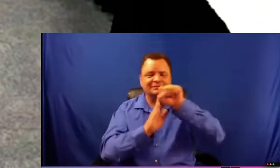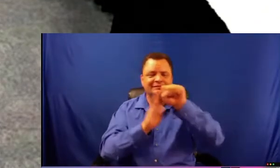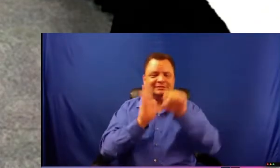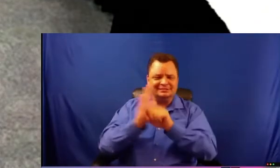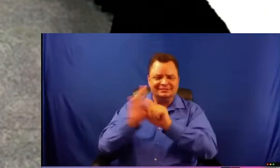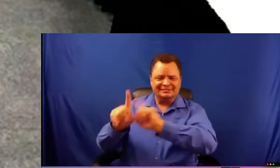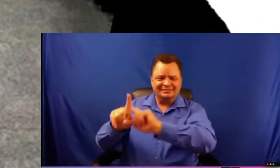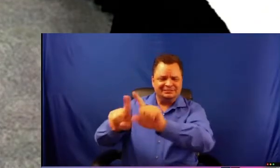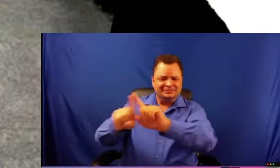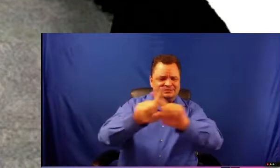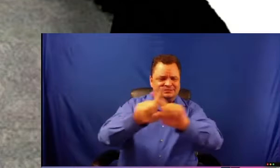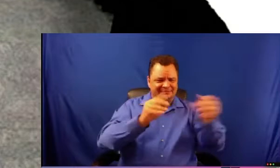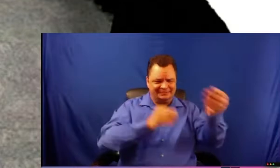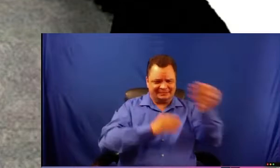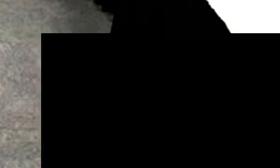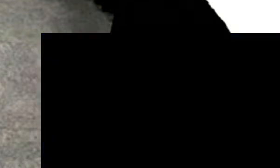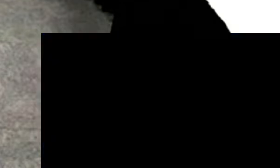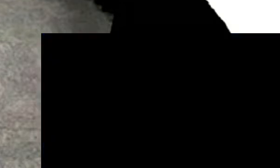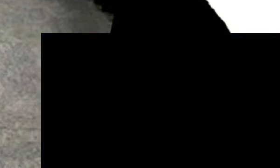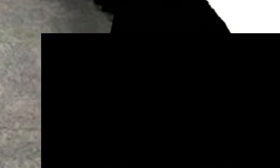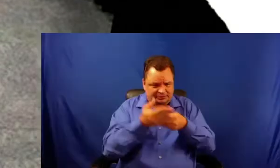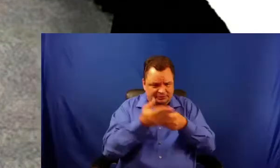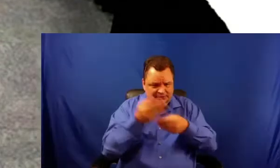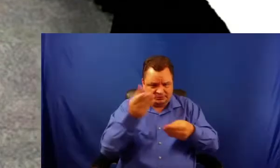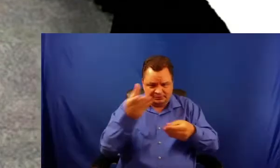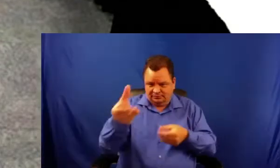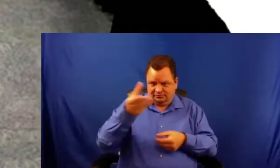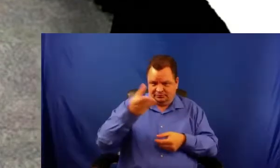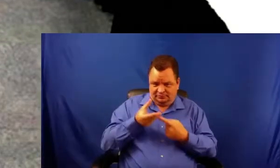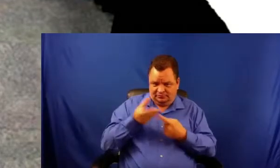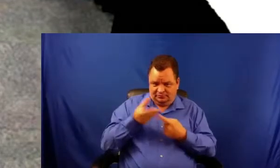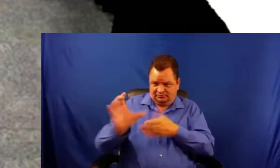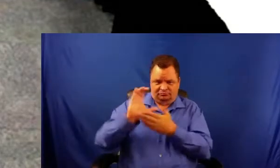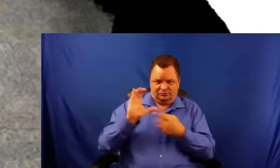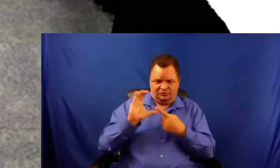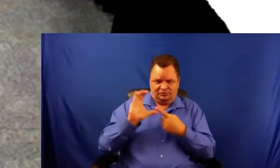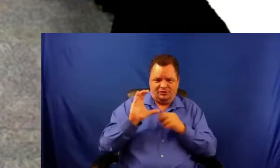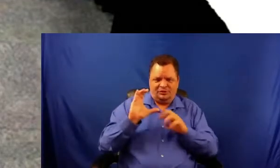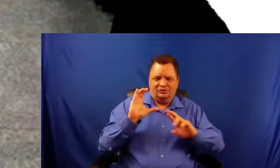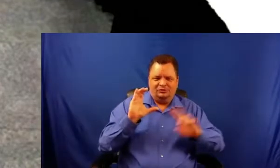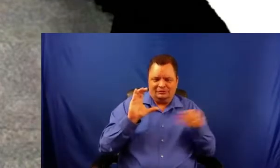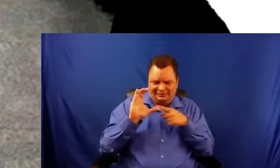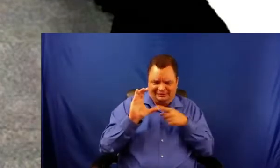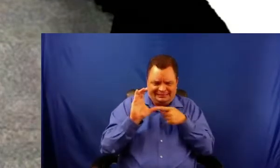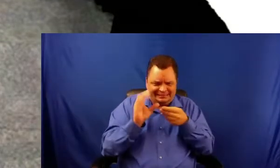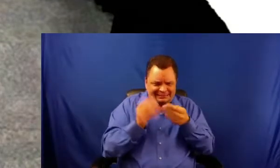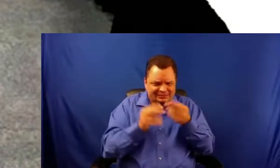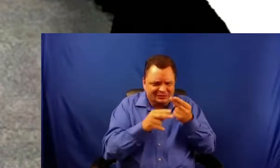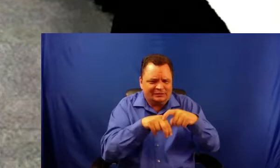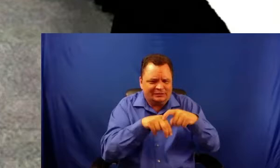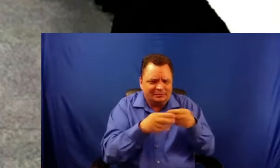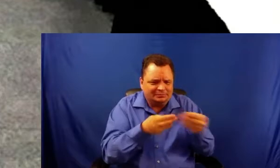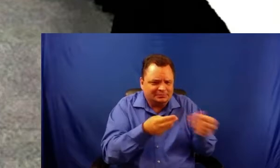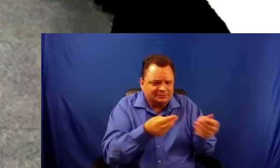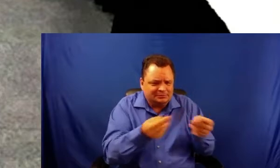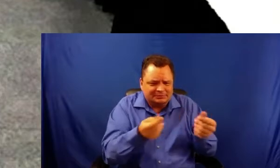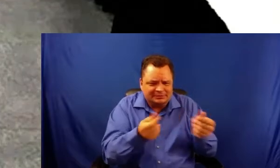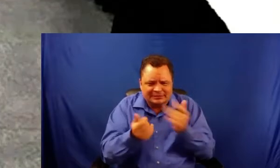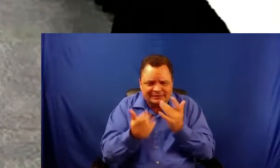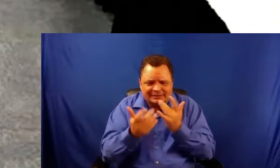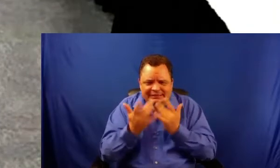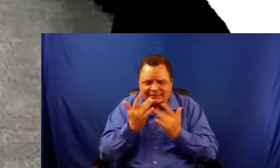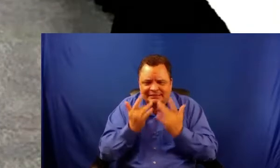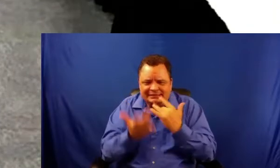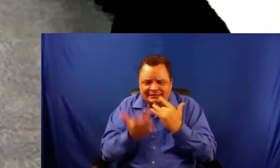even could be a shortened timeline for some of the funding that we're able to use for the